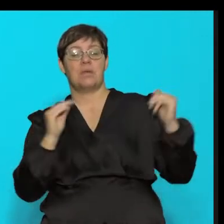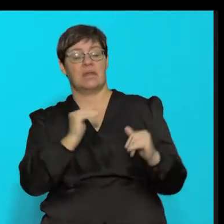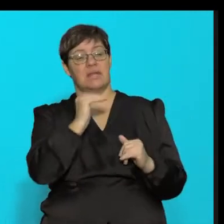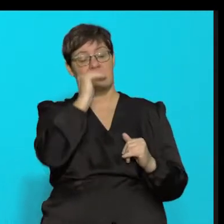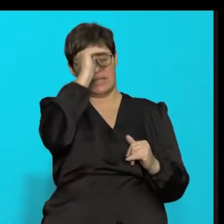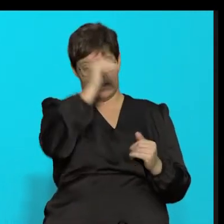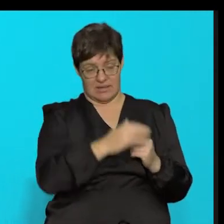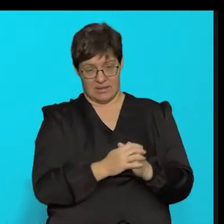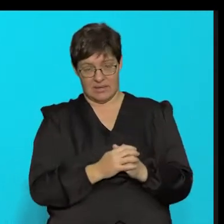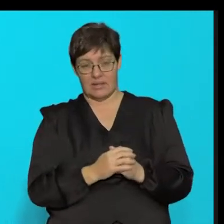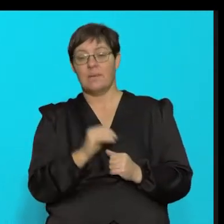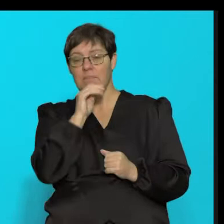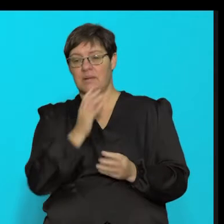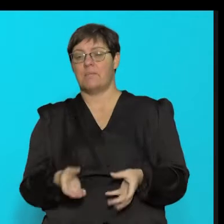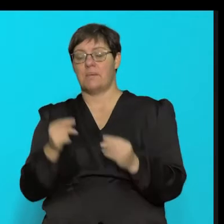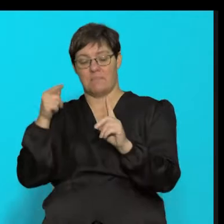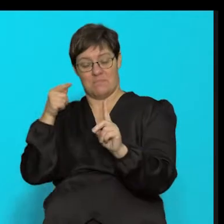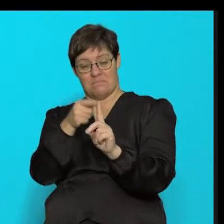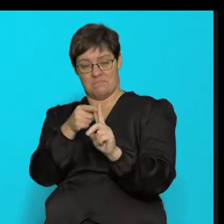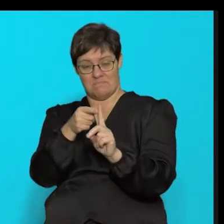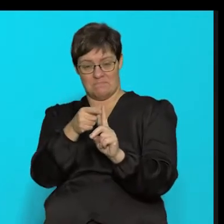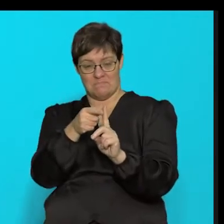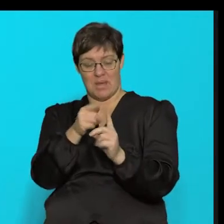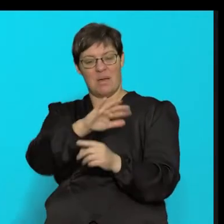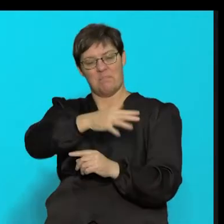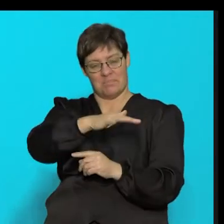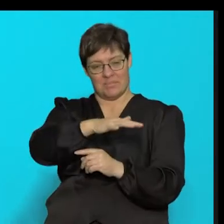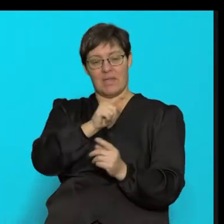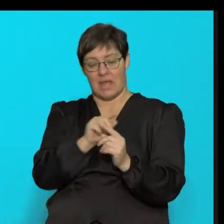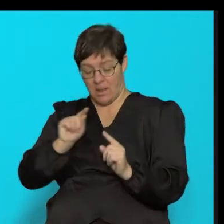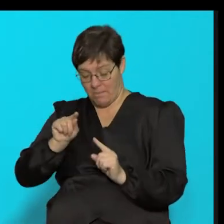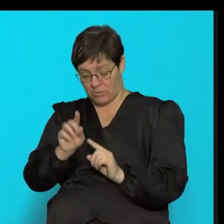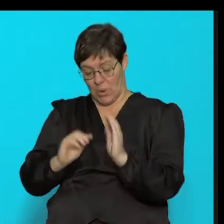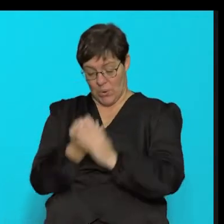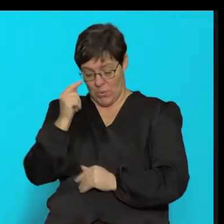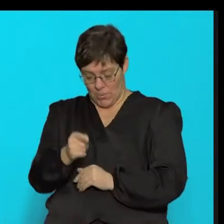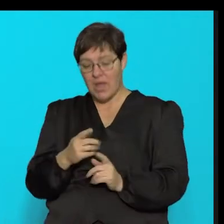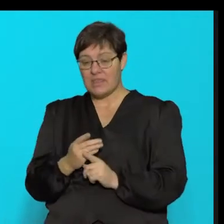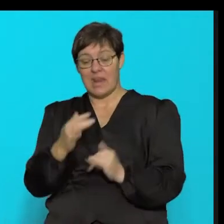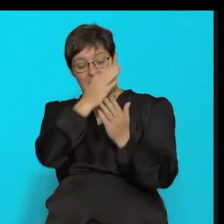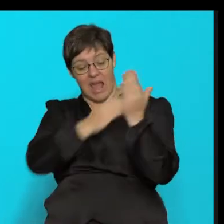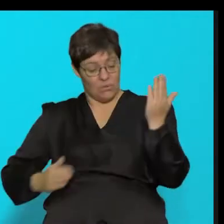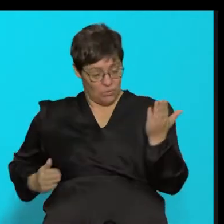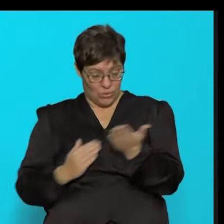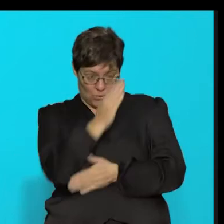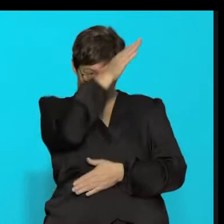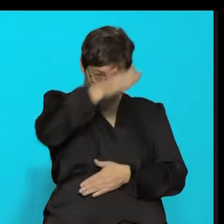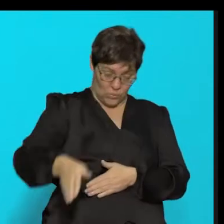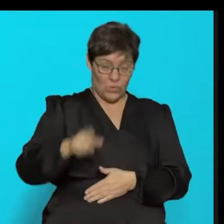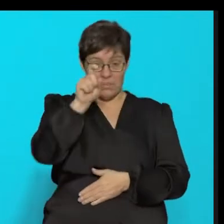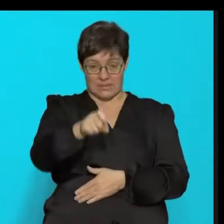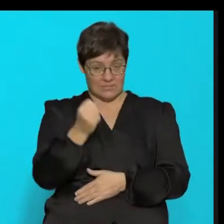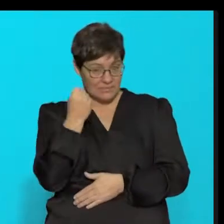it by how many data set. Then that will give us that point. Then we draw our line of best fit. Are we